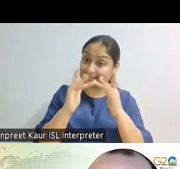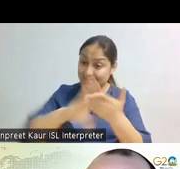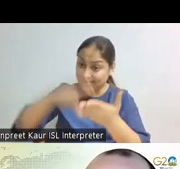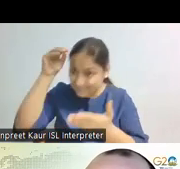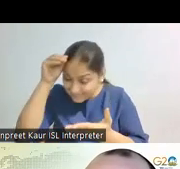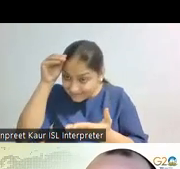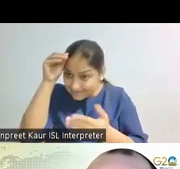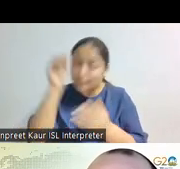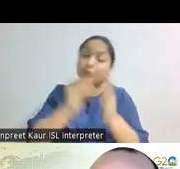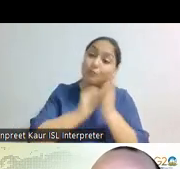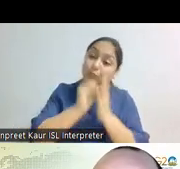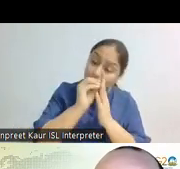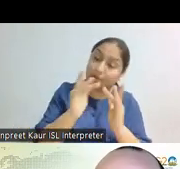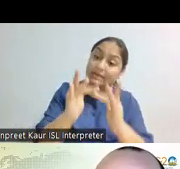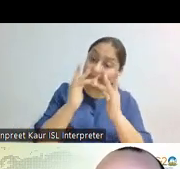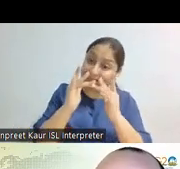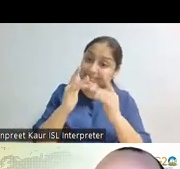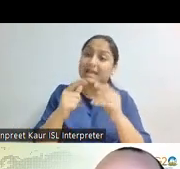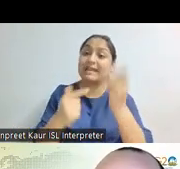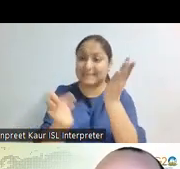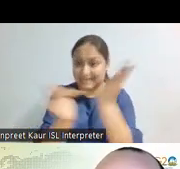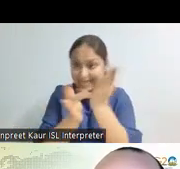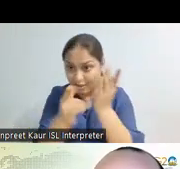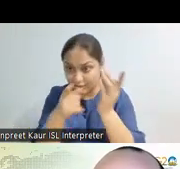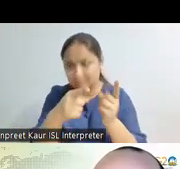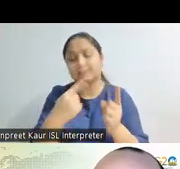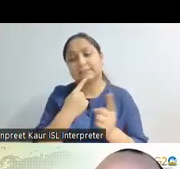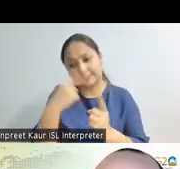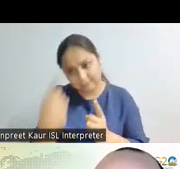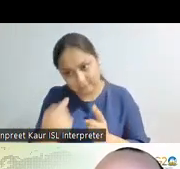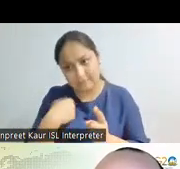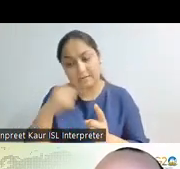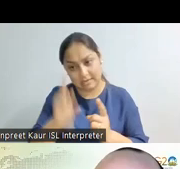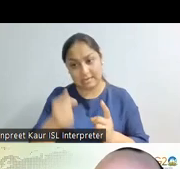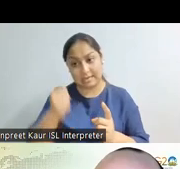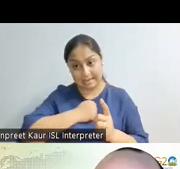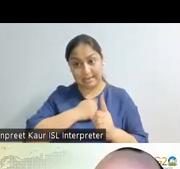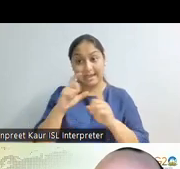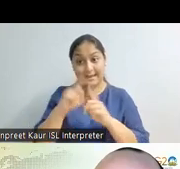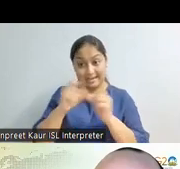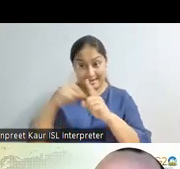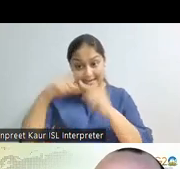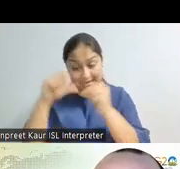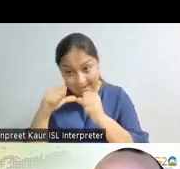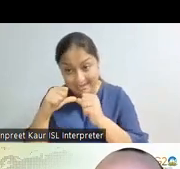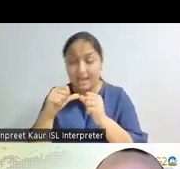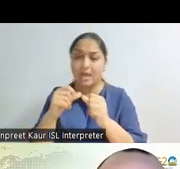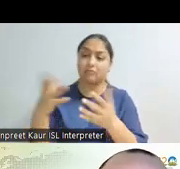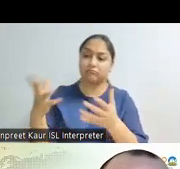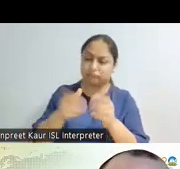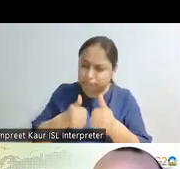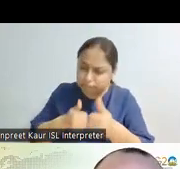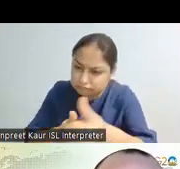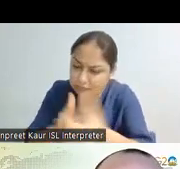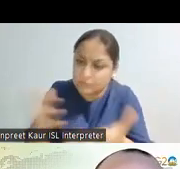and improving access to digital technologies, it was recommended that we improve our data-driven evaluations of existing